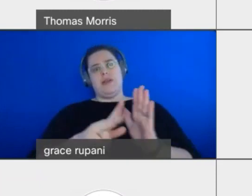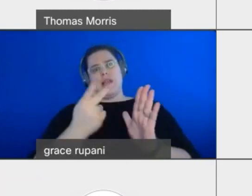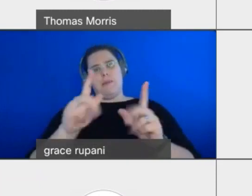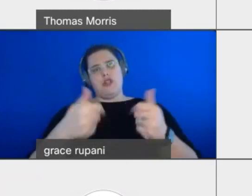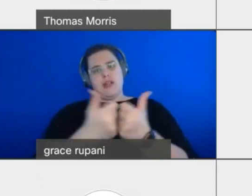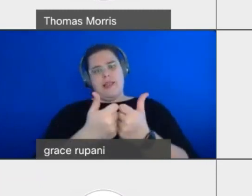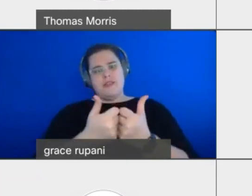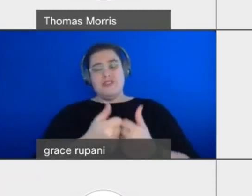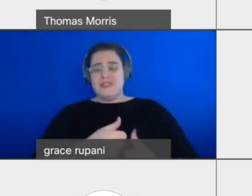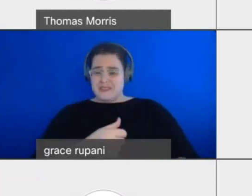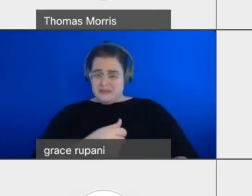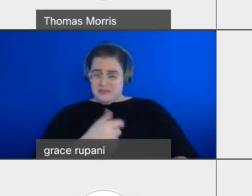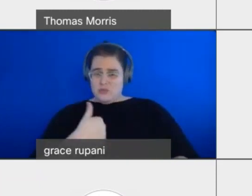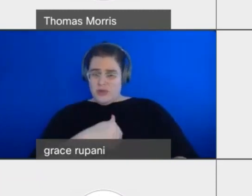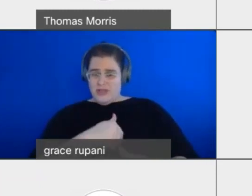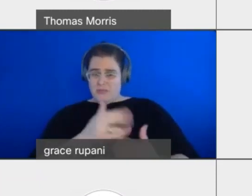the city?